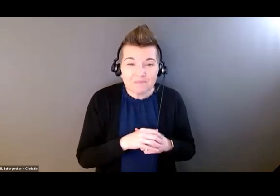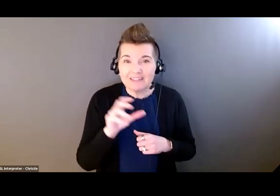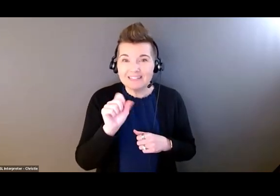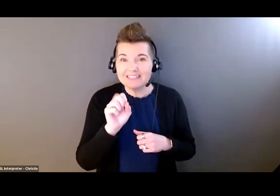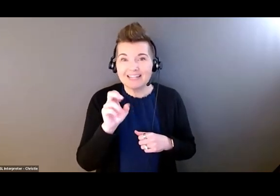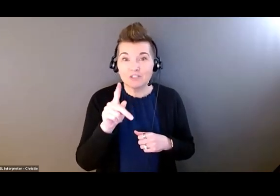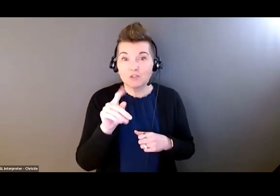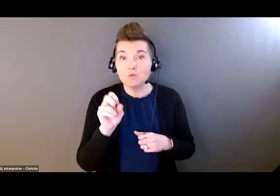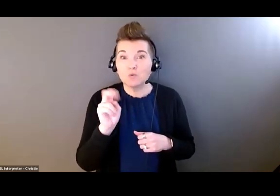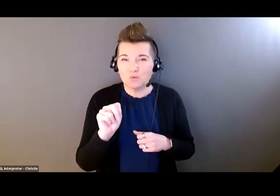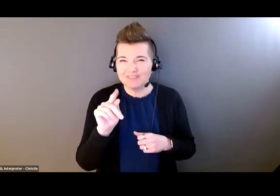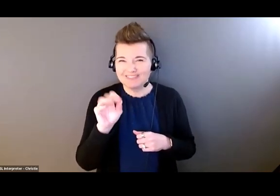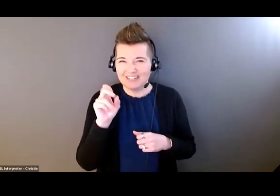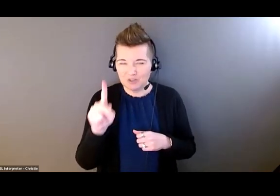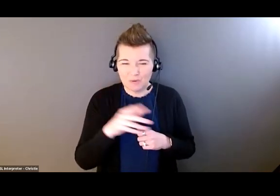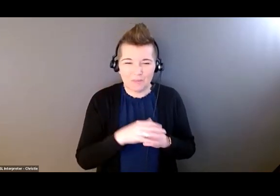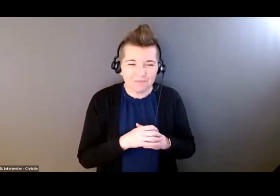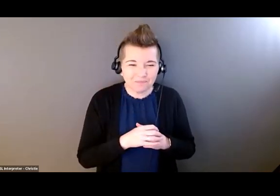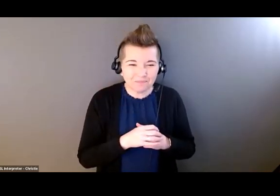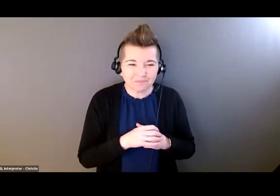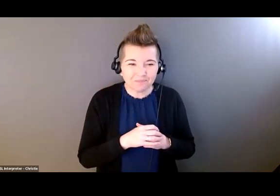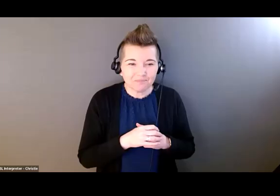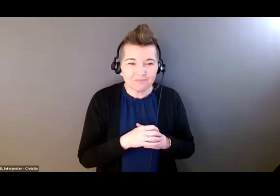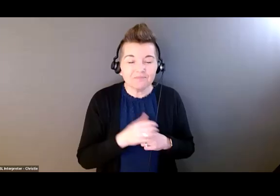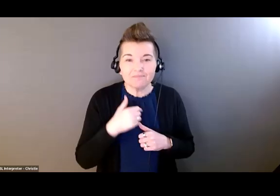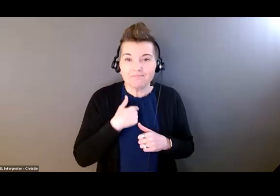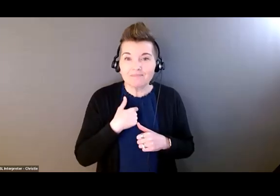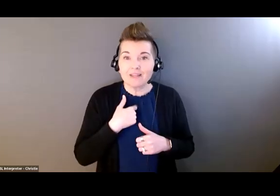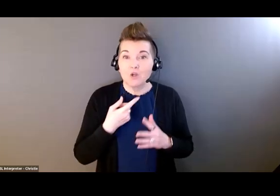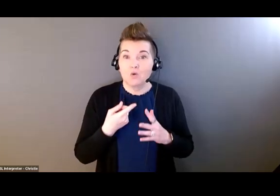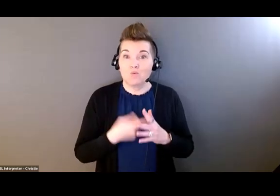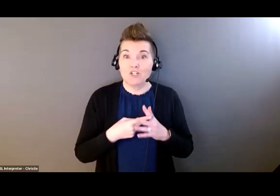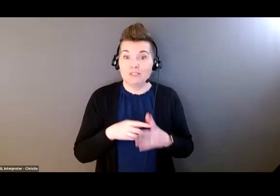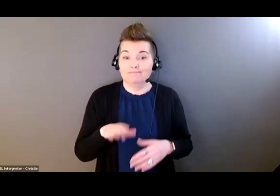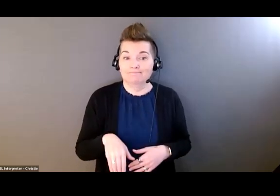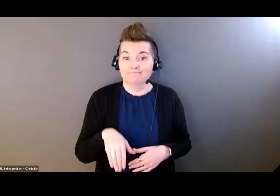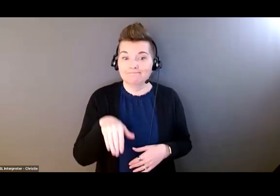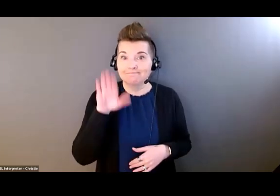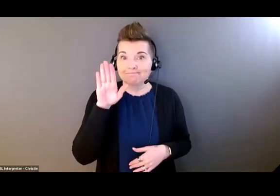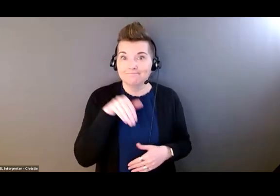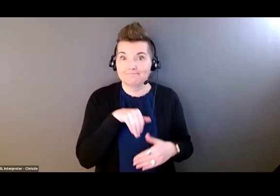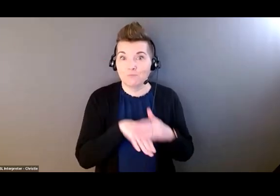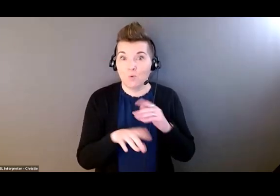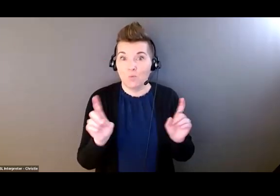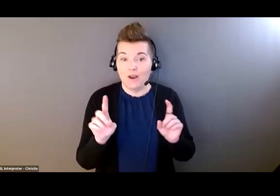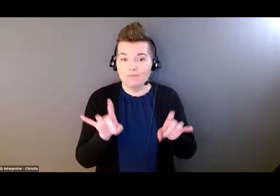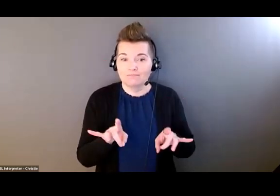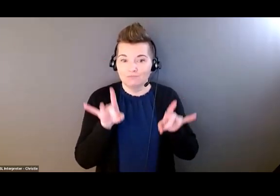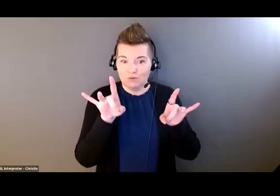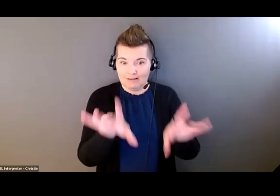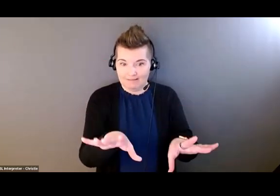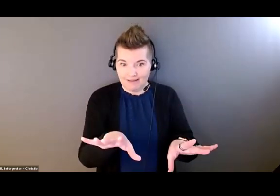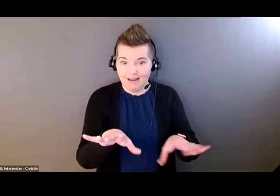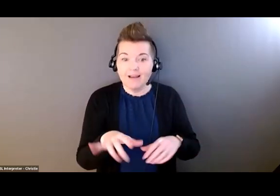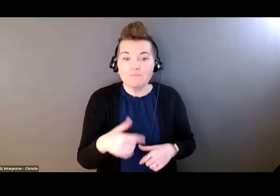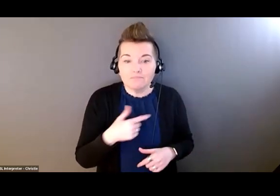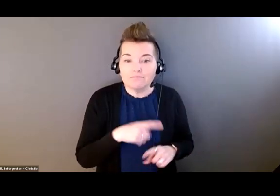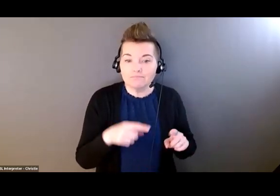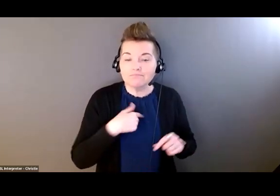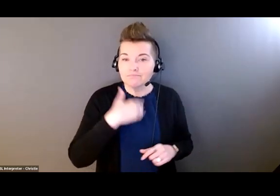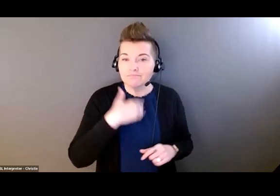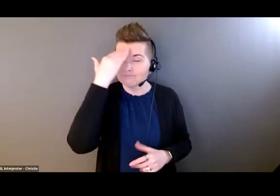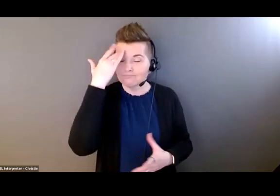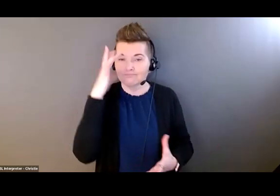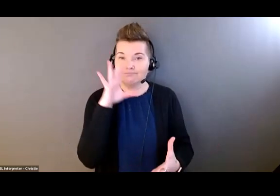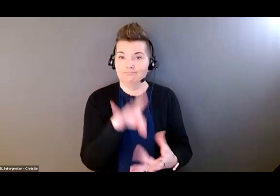you from Treaty 6 from Saskatoon in Saskatchewan. I'm originally from Australia, so the treaty system here is very different to the